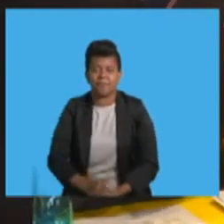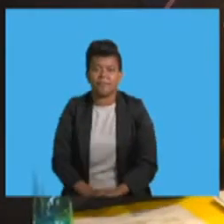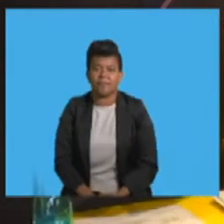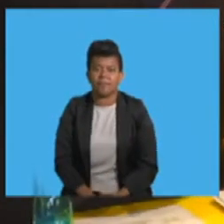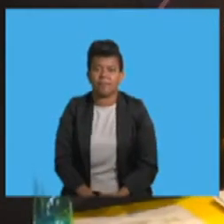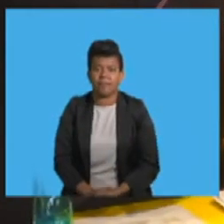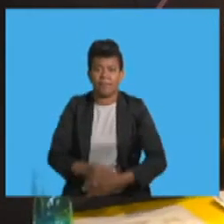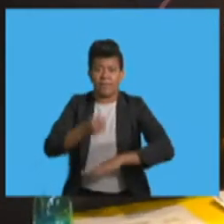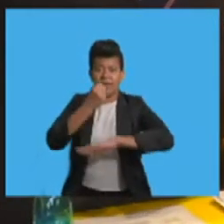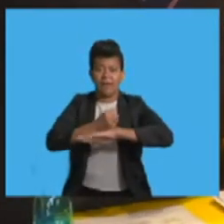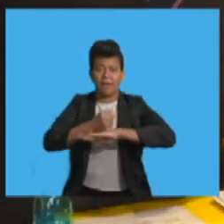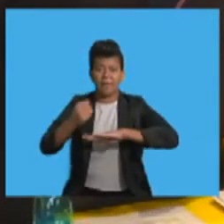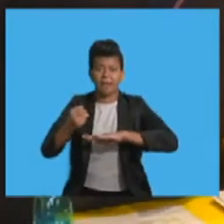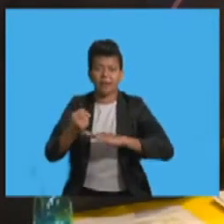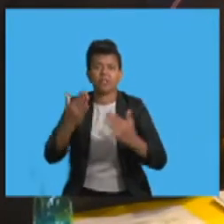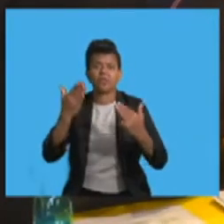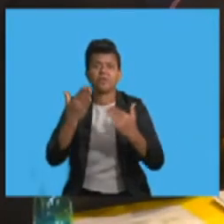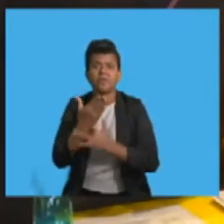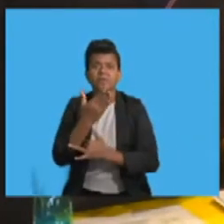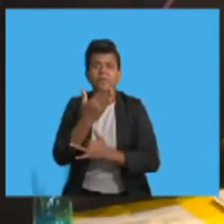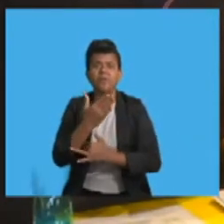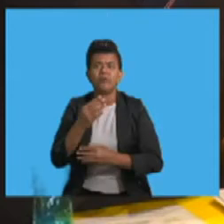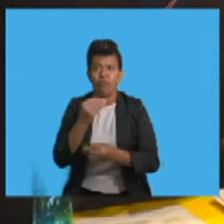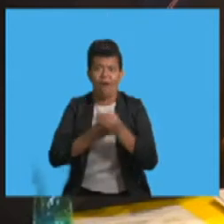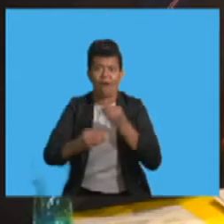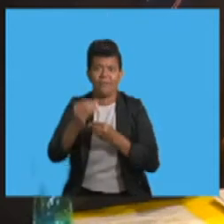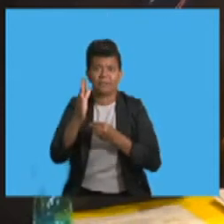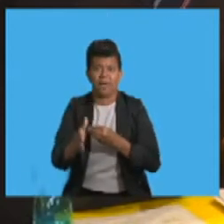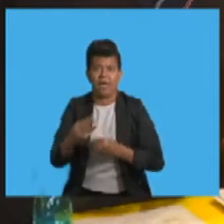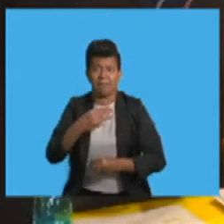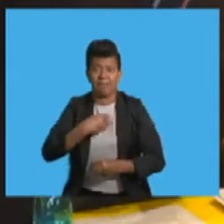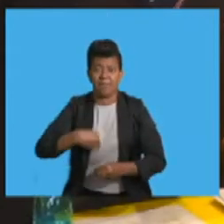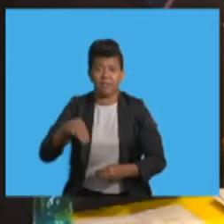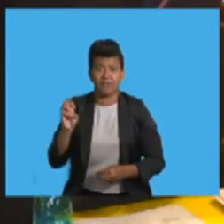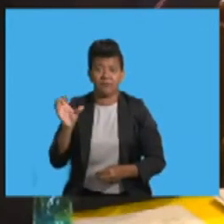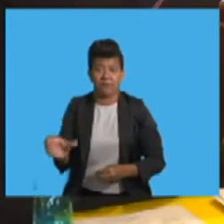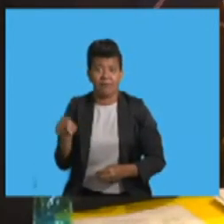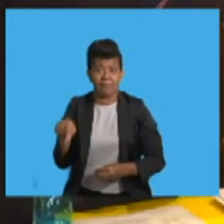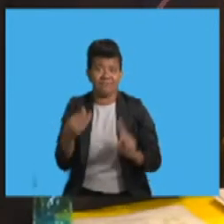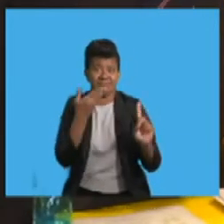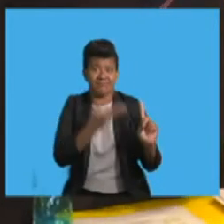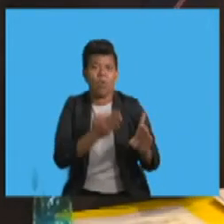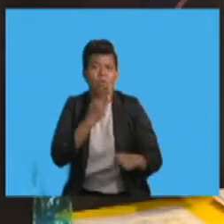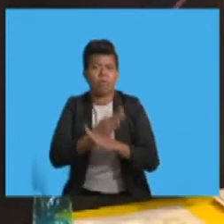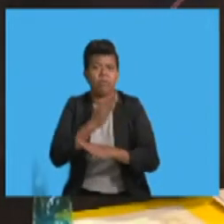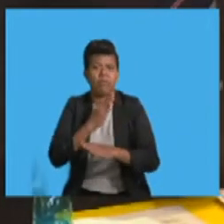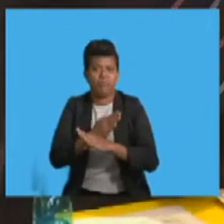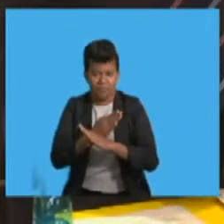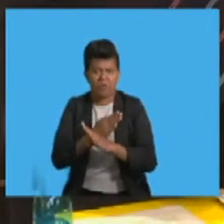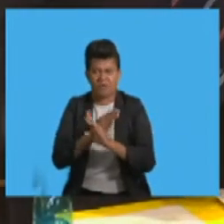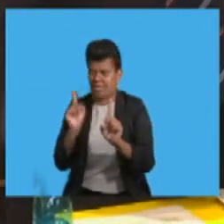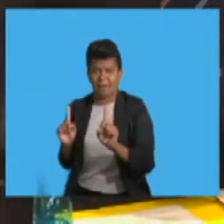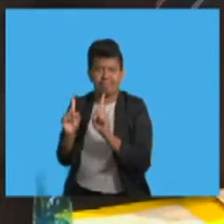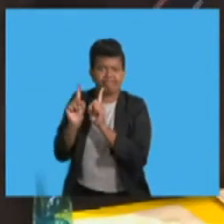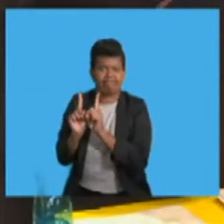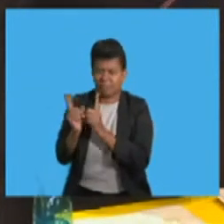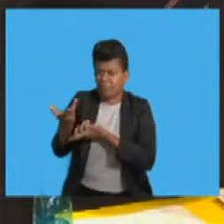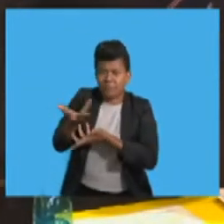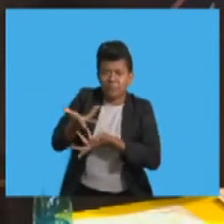government through the Office of the Minister needs to work very closely and in close collaboration with